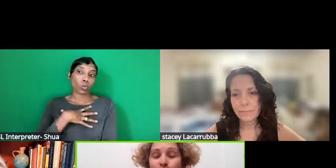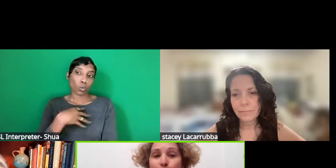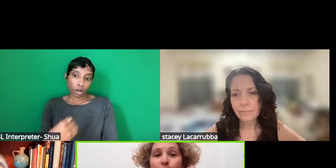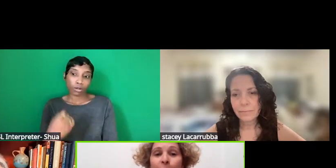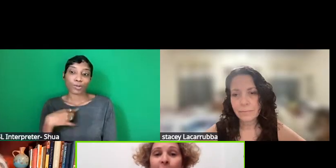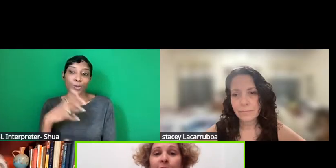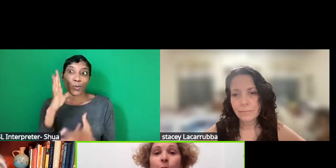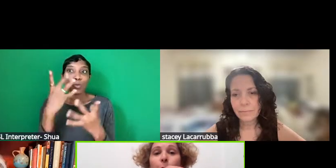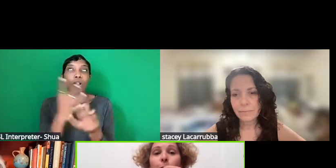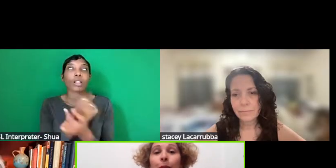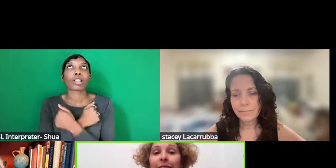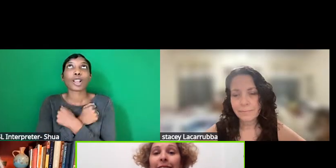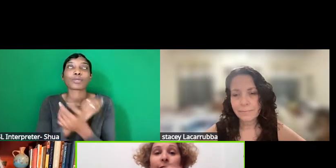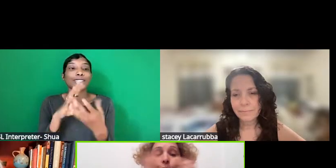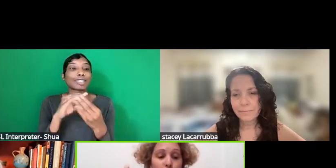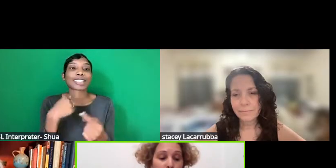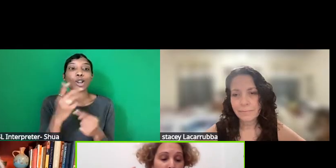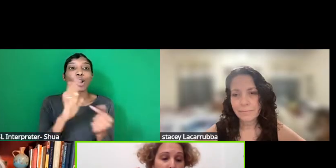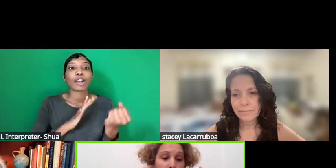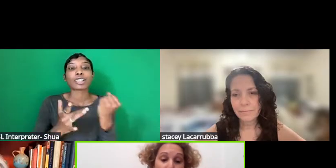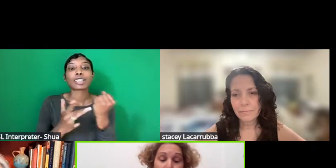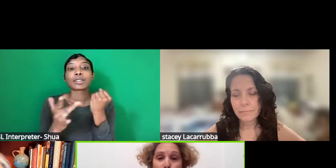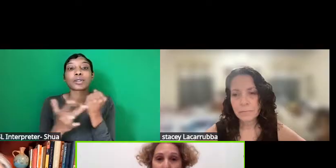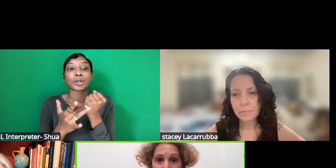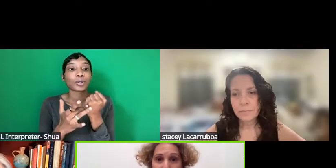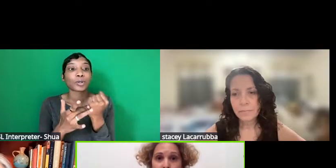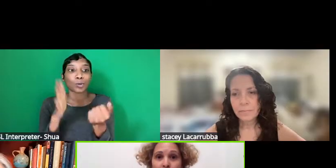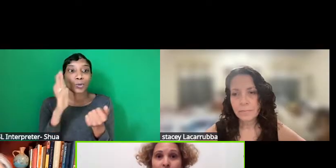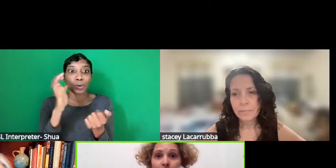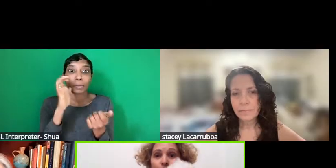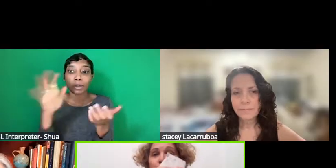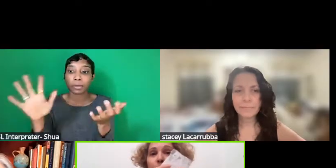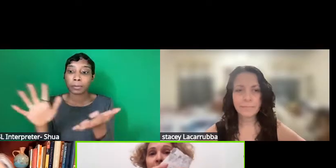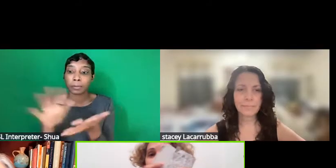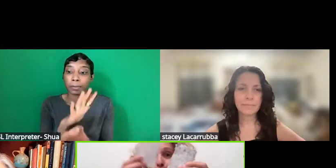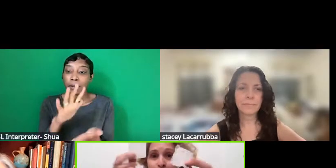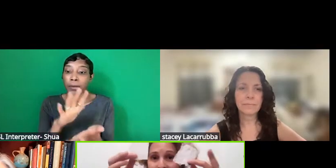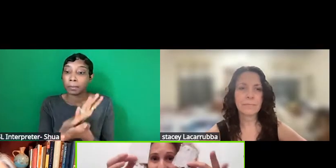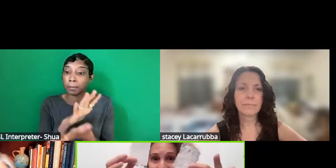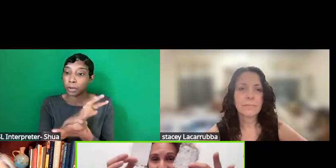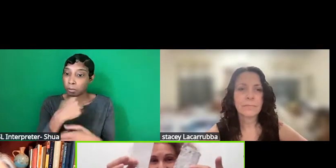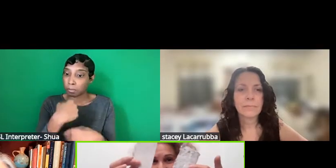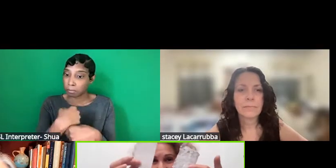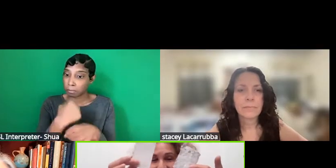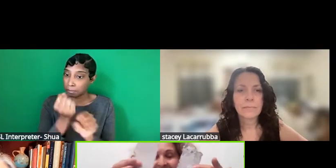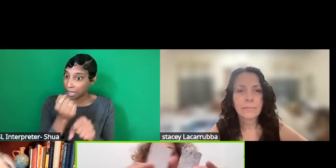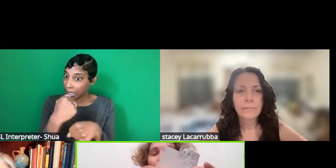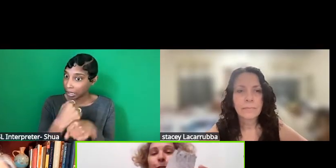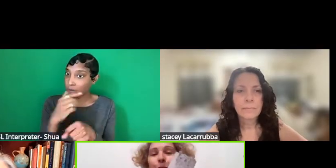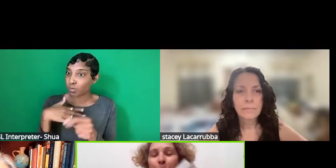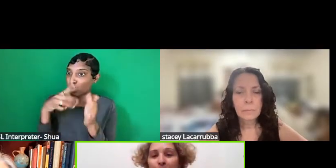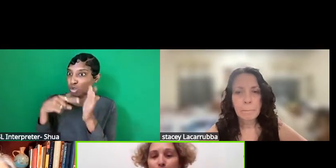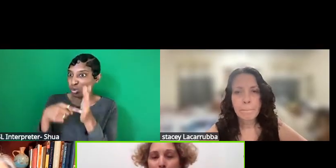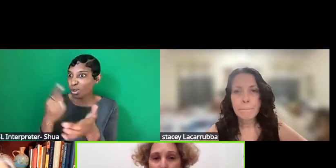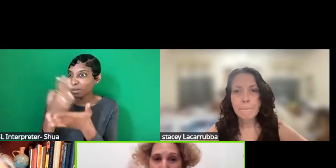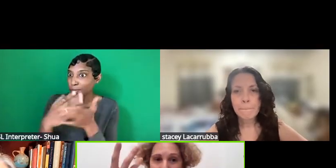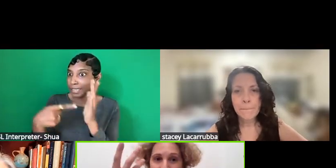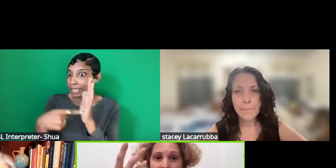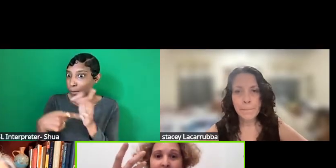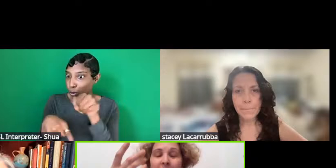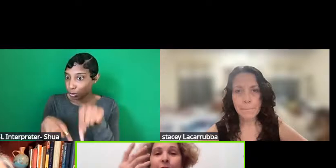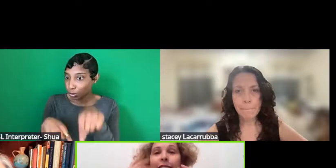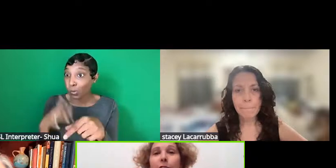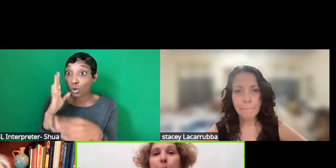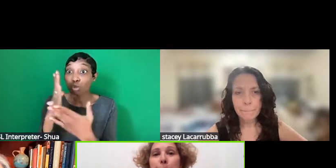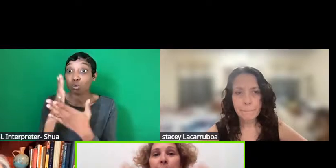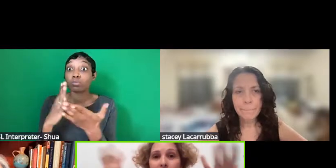love to tell you about our art technique. What we're doing today is going to be paper making. So I can show you some examples of this. We're going to be doing some paper